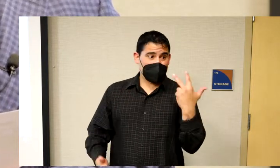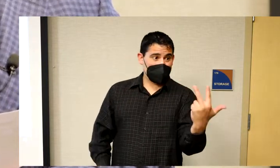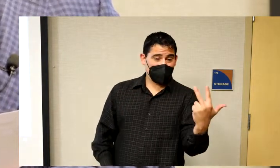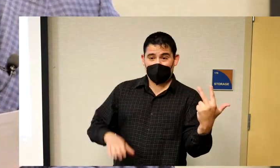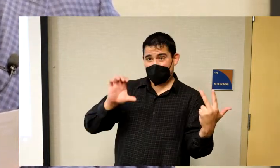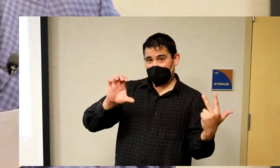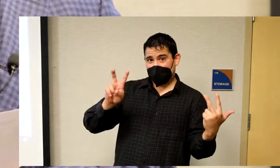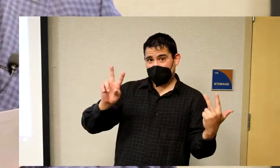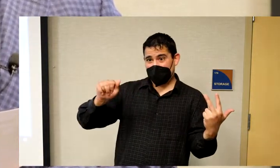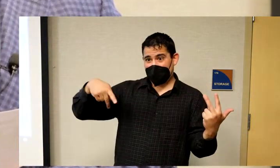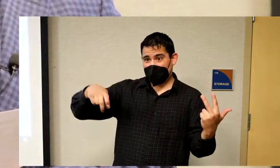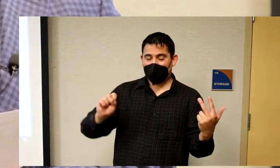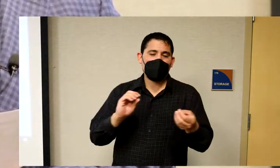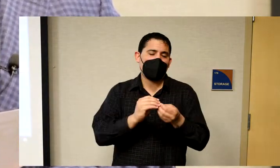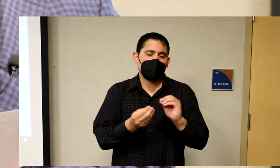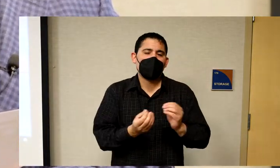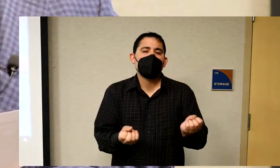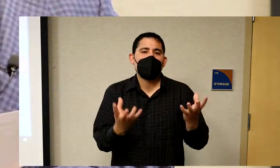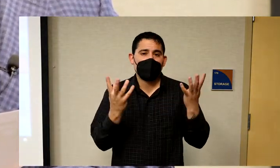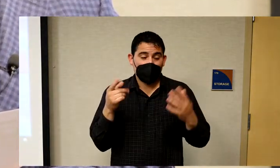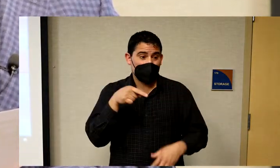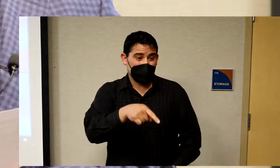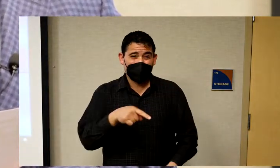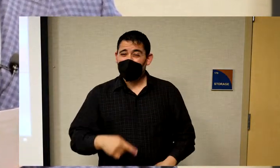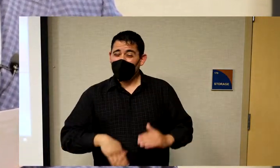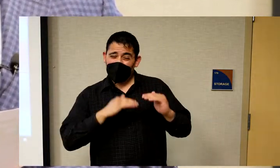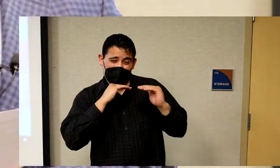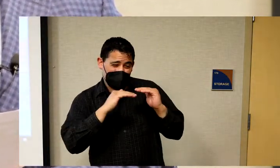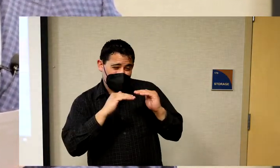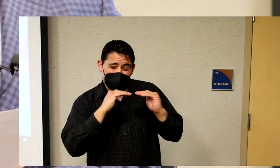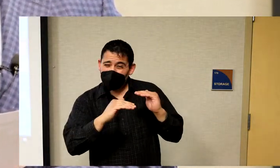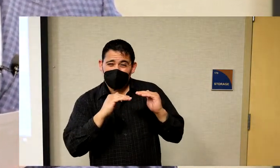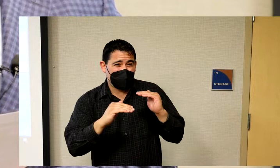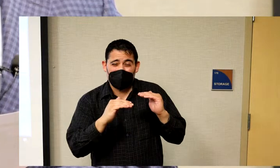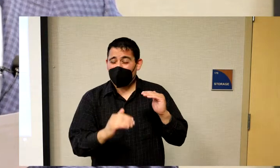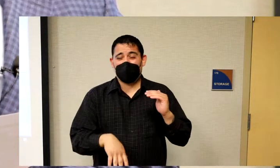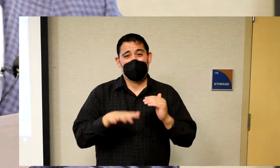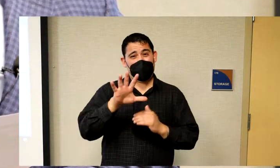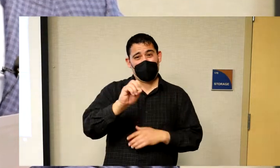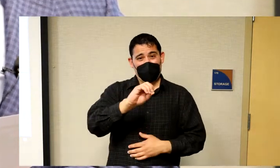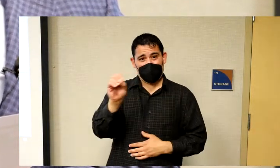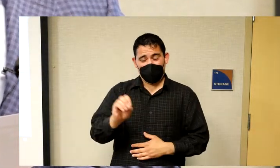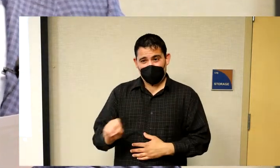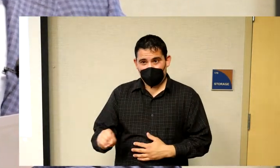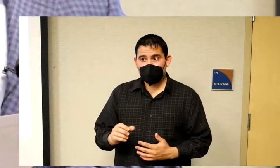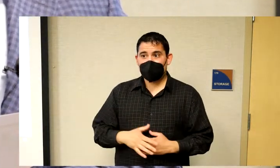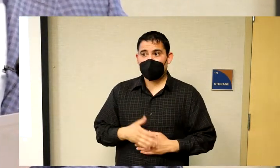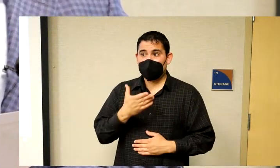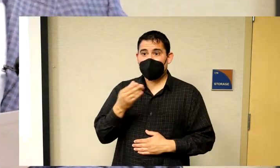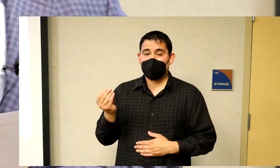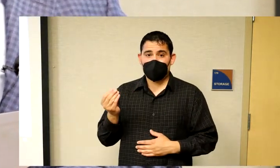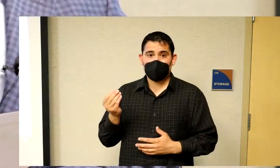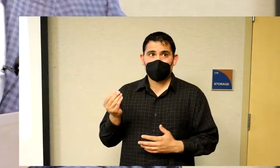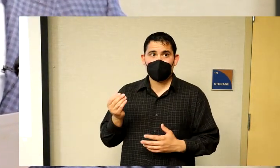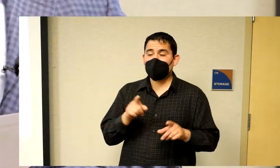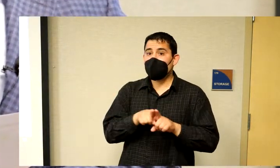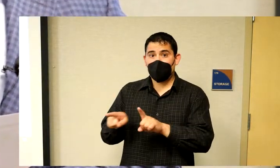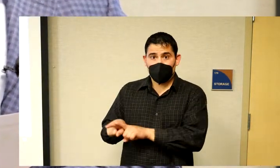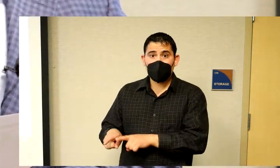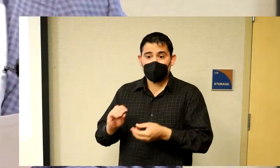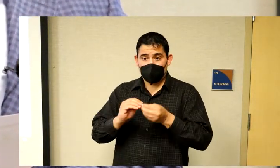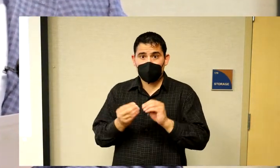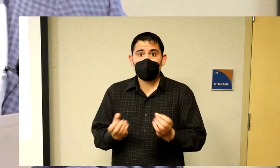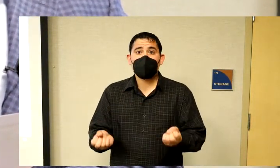at 50%. I think if your 3 objectives are really to achieve the population